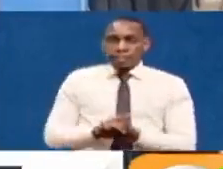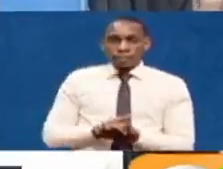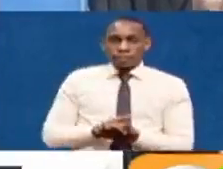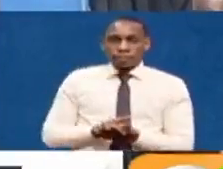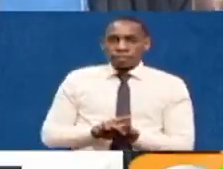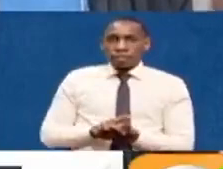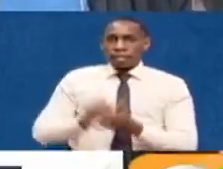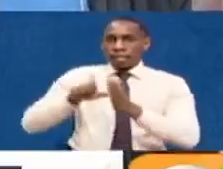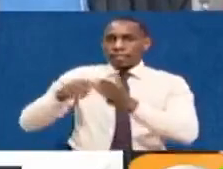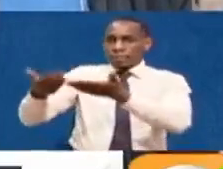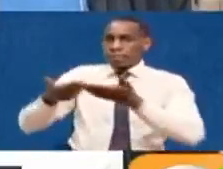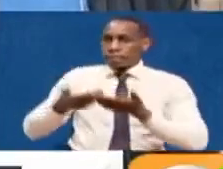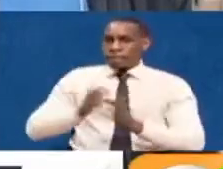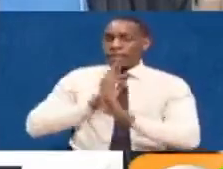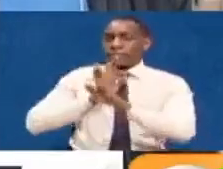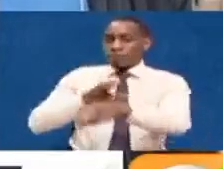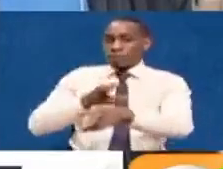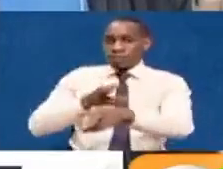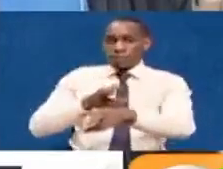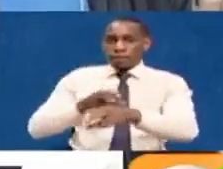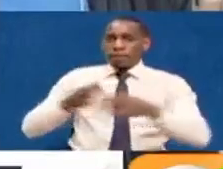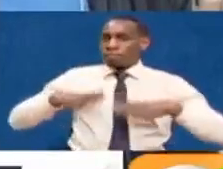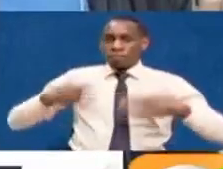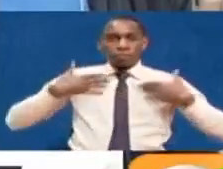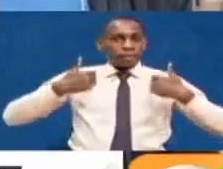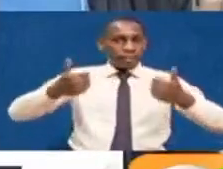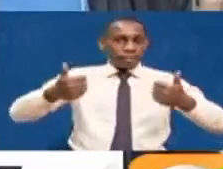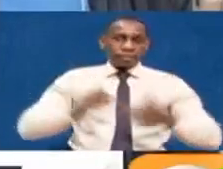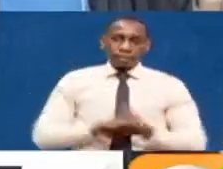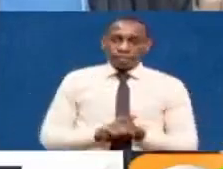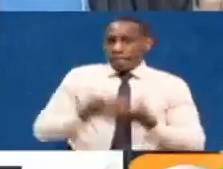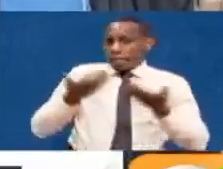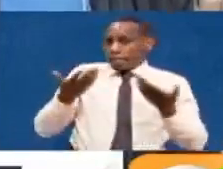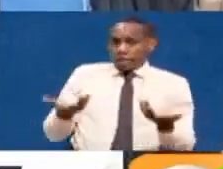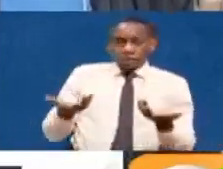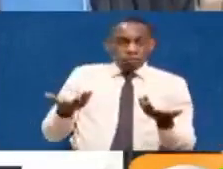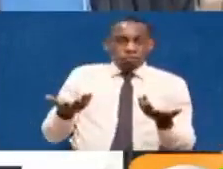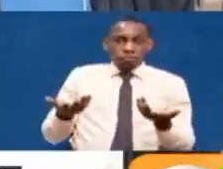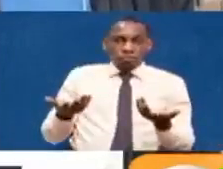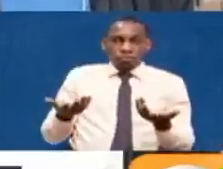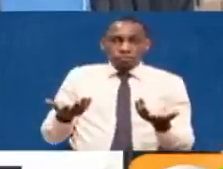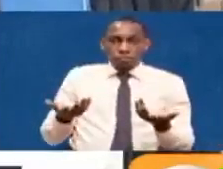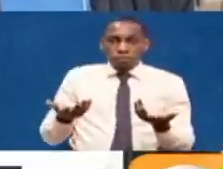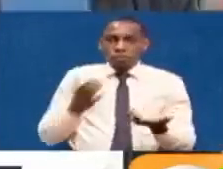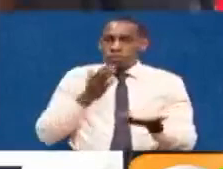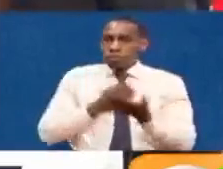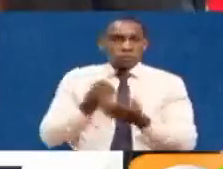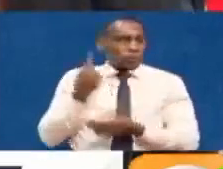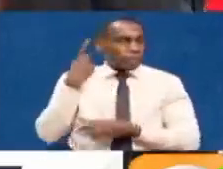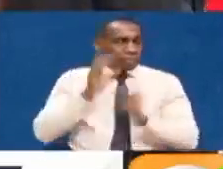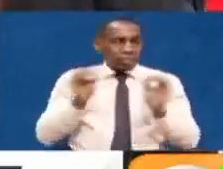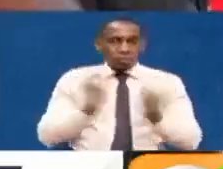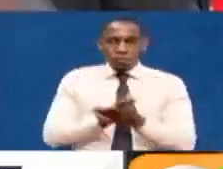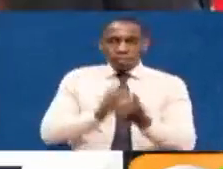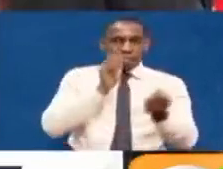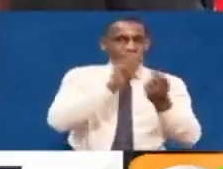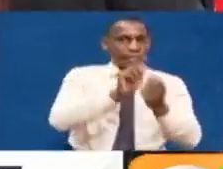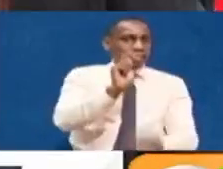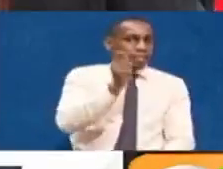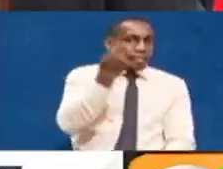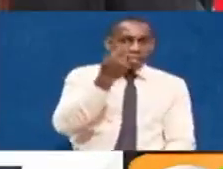wamekaa kesho yake wamekuja kuletea majibu. Watu ni wazima. Sasa tunakuja tunashindwa kuelewa. Vipimo vya